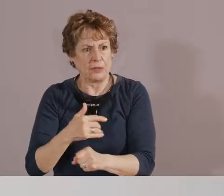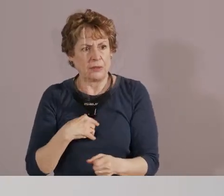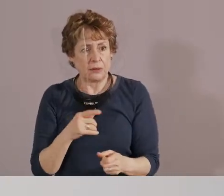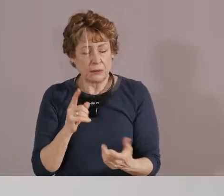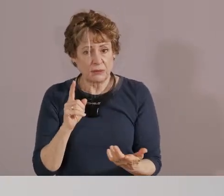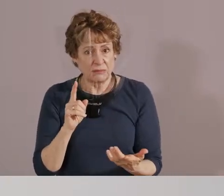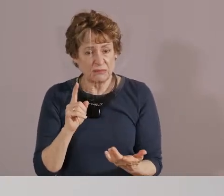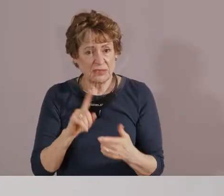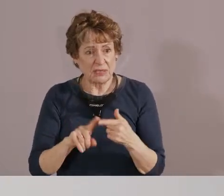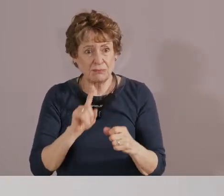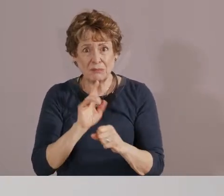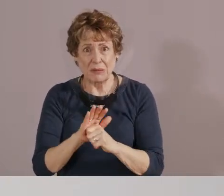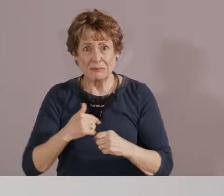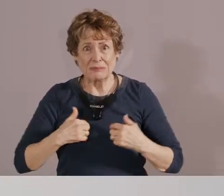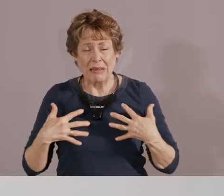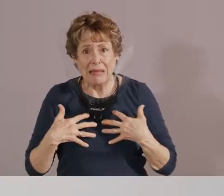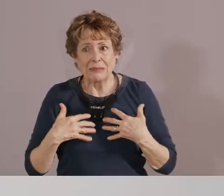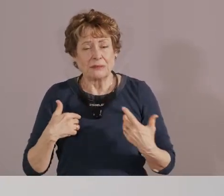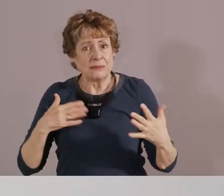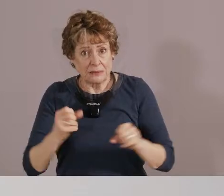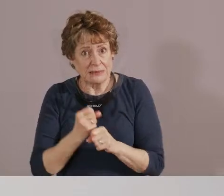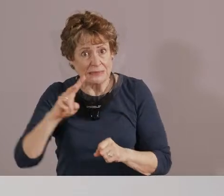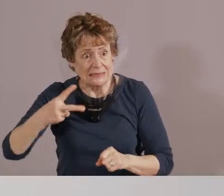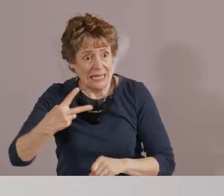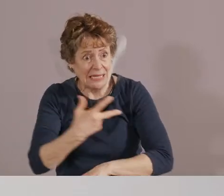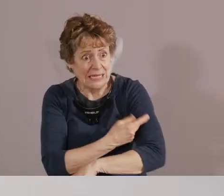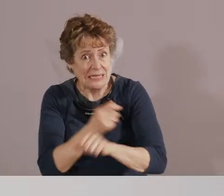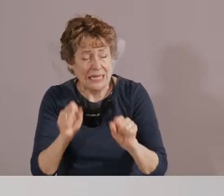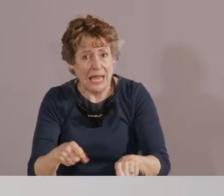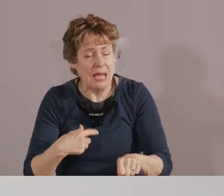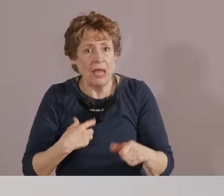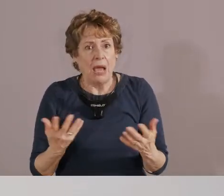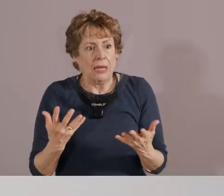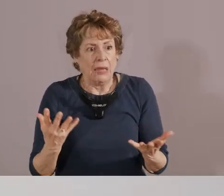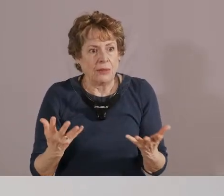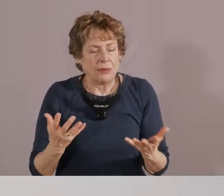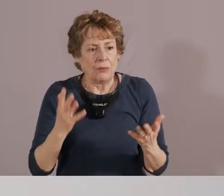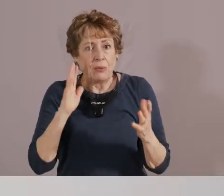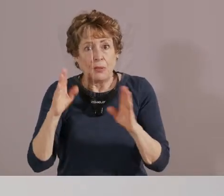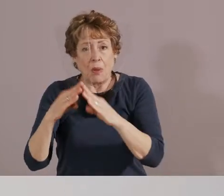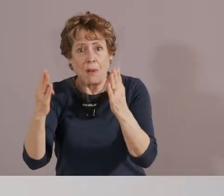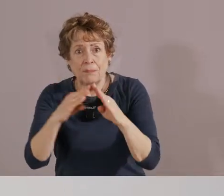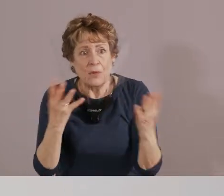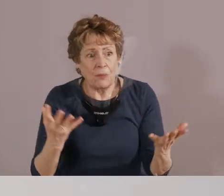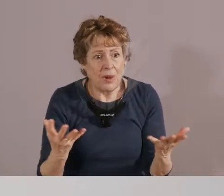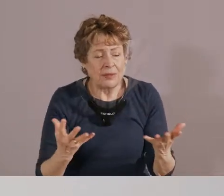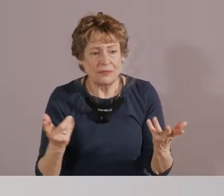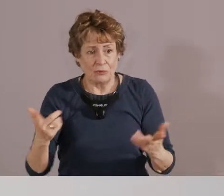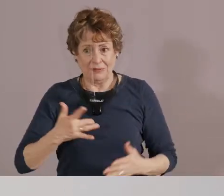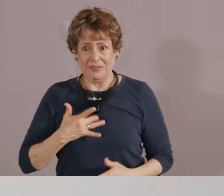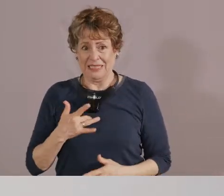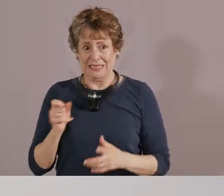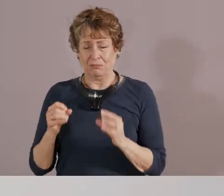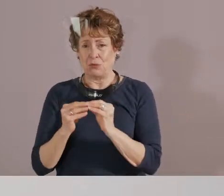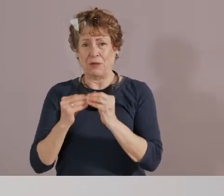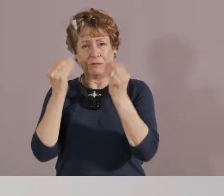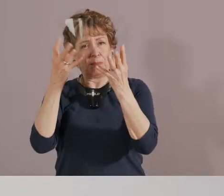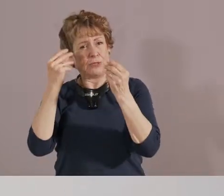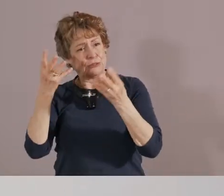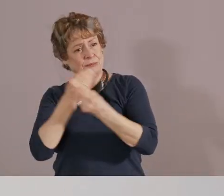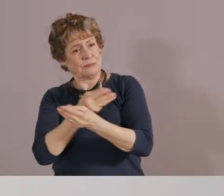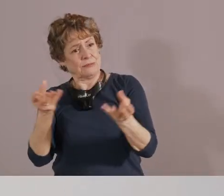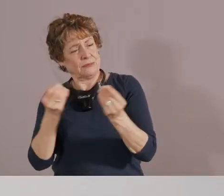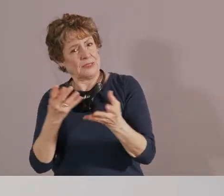you talked about the interval. Obviously, I know people were seeking some information on that, so thank you. But what